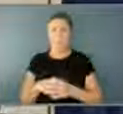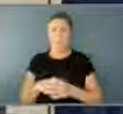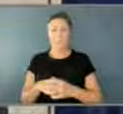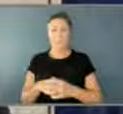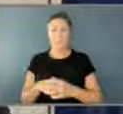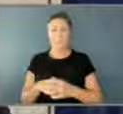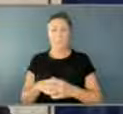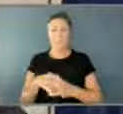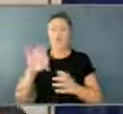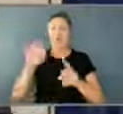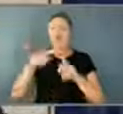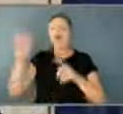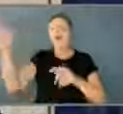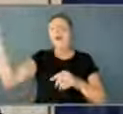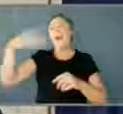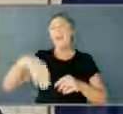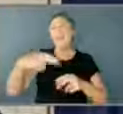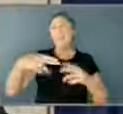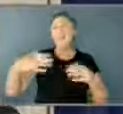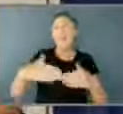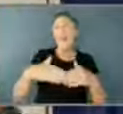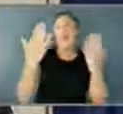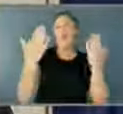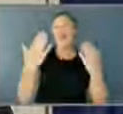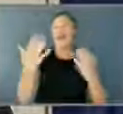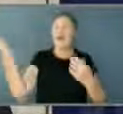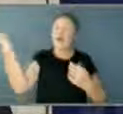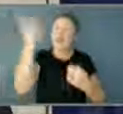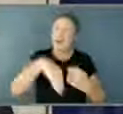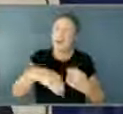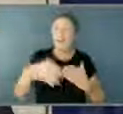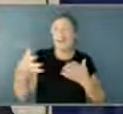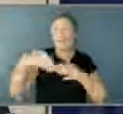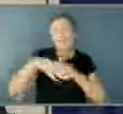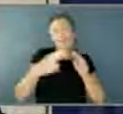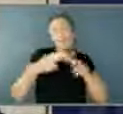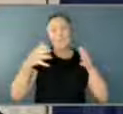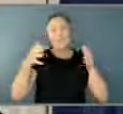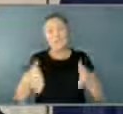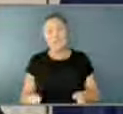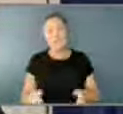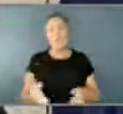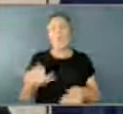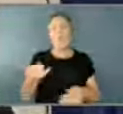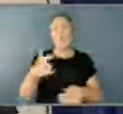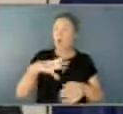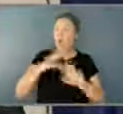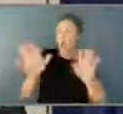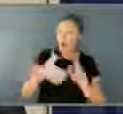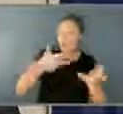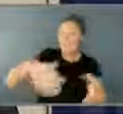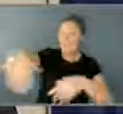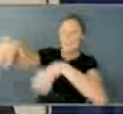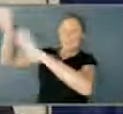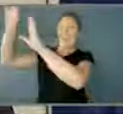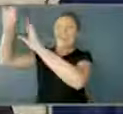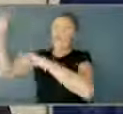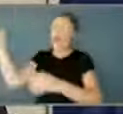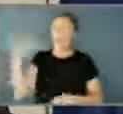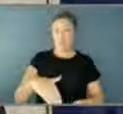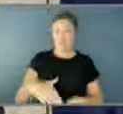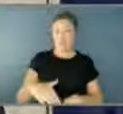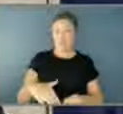births, no Australians being able to go overseas with the expectation that they'd come back after meeting up with their own families. No trade,